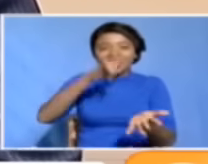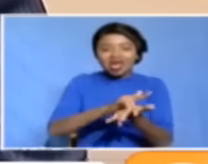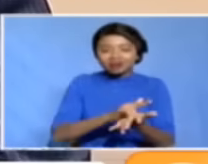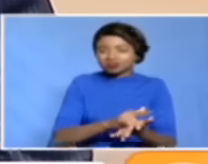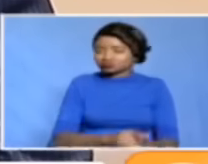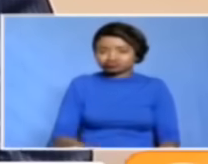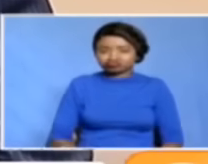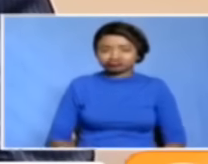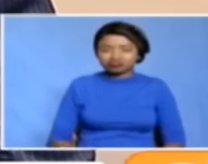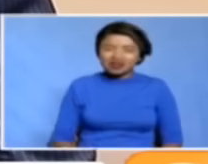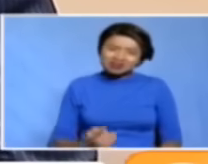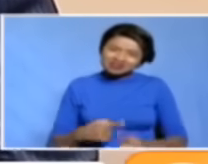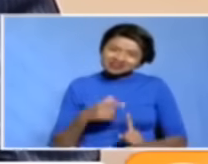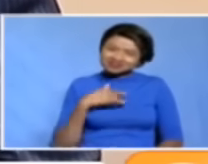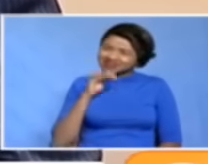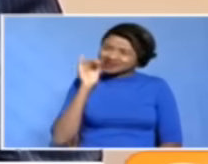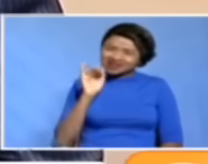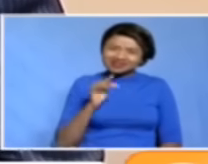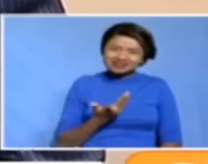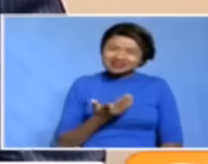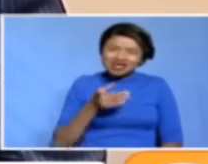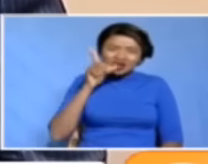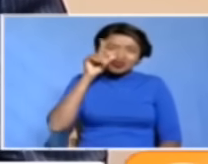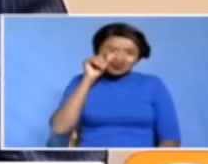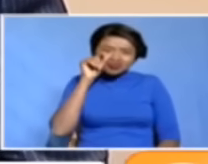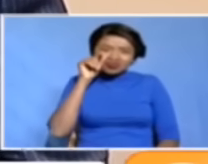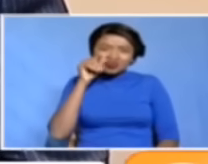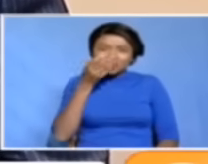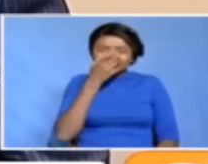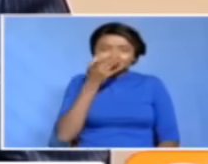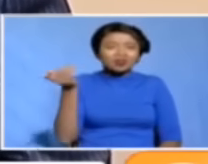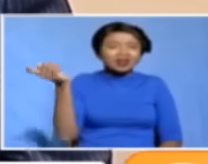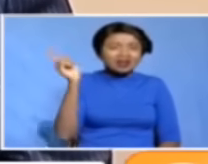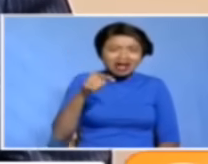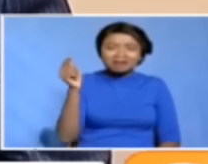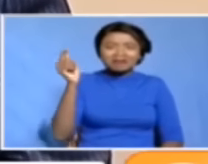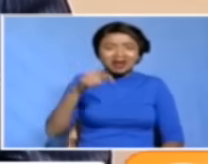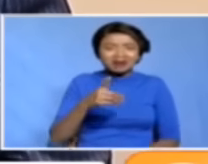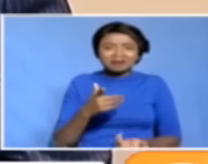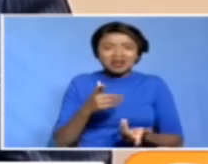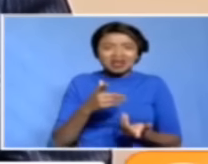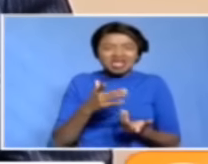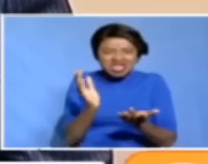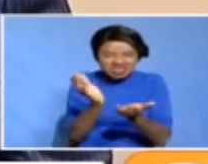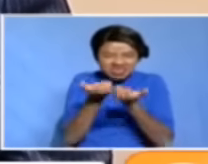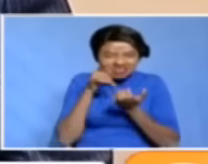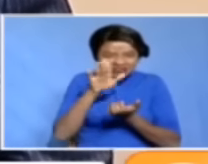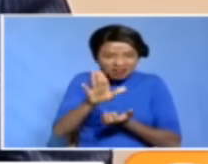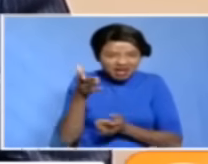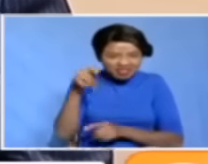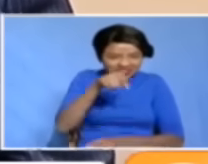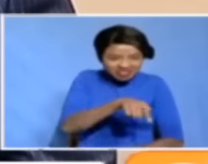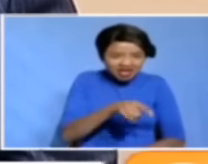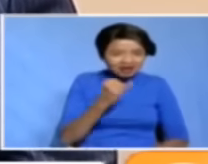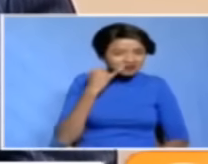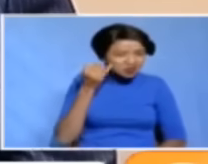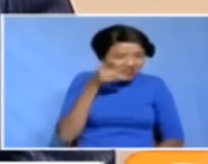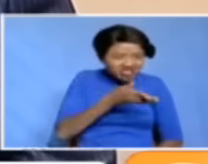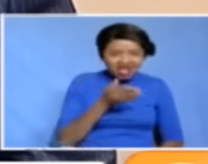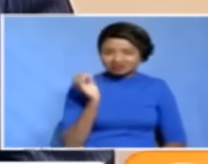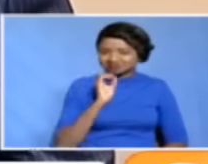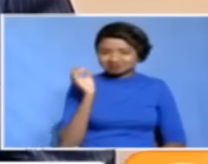But I want to tell him that William Ruto will come to Mombasa, he will go to all the airstrips, and he doesn't require your presence. We don't require your